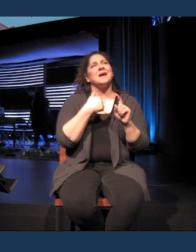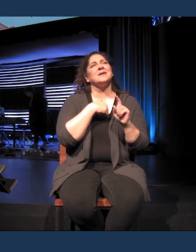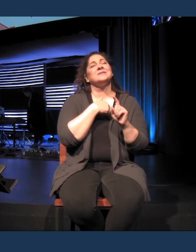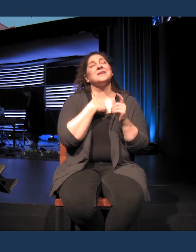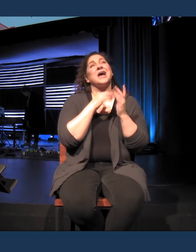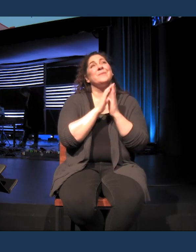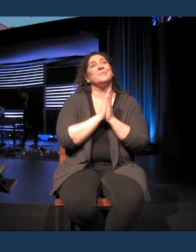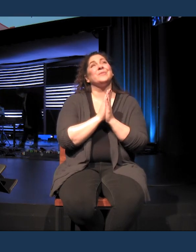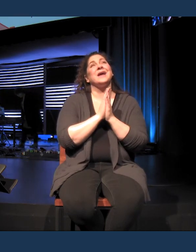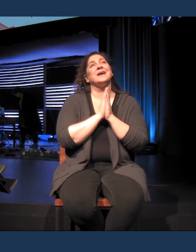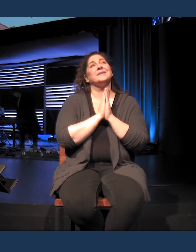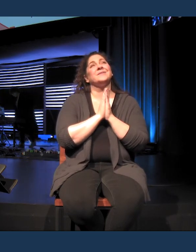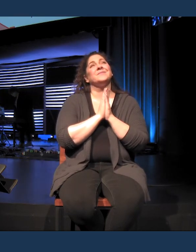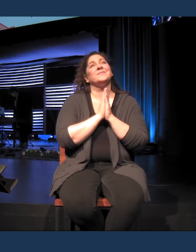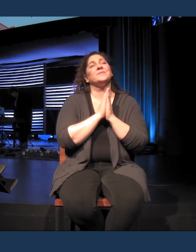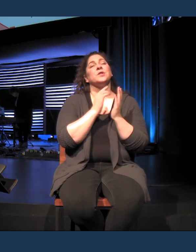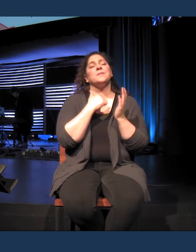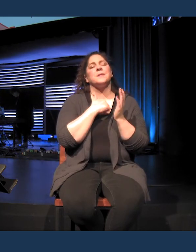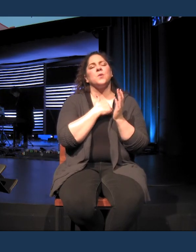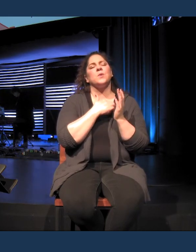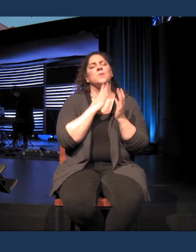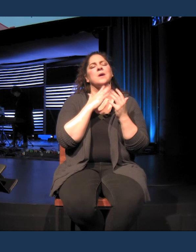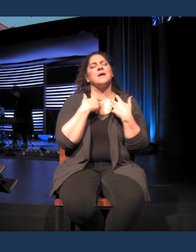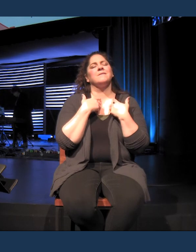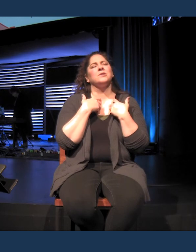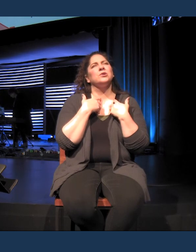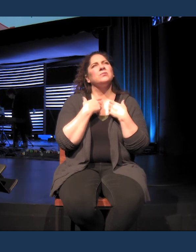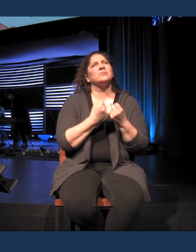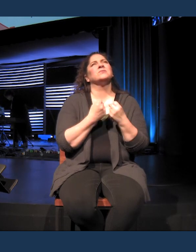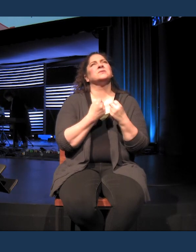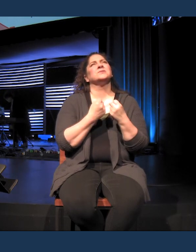pray that we'd have the courage,